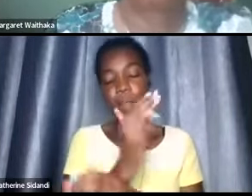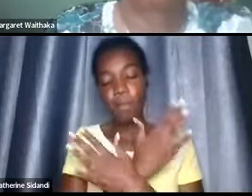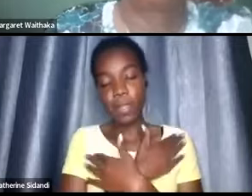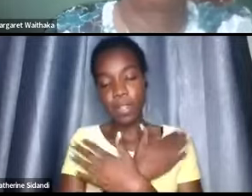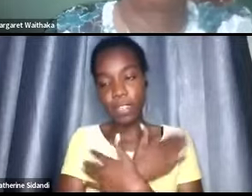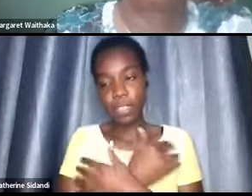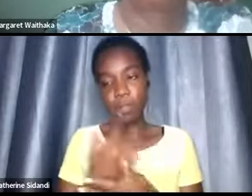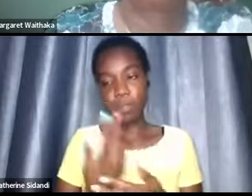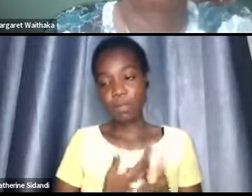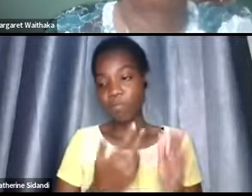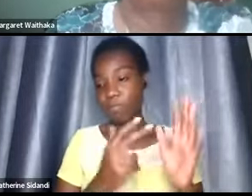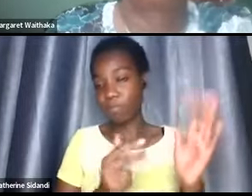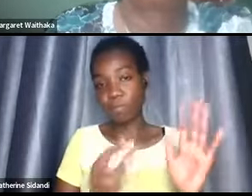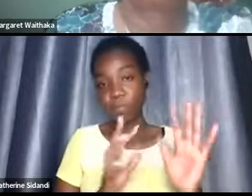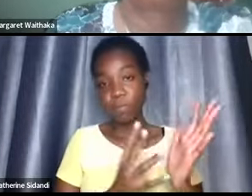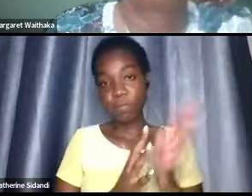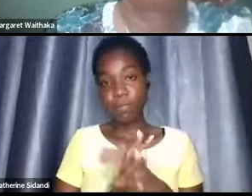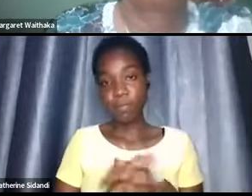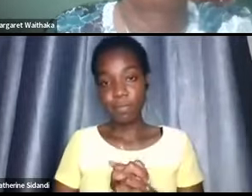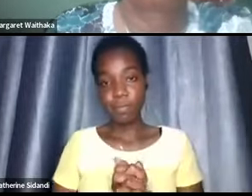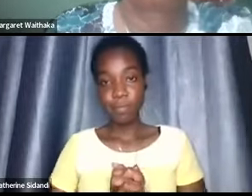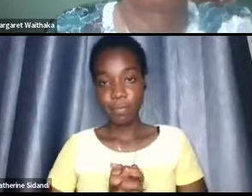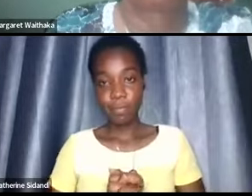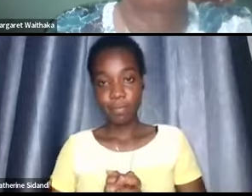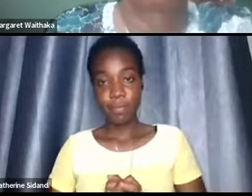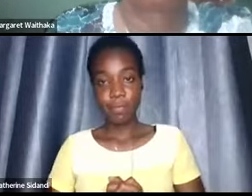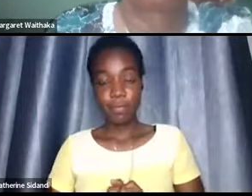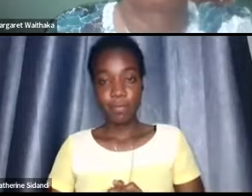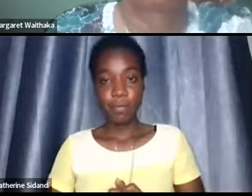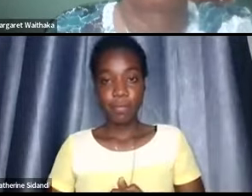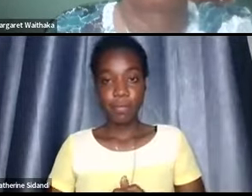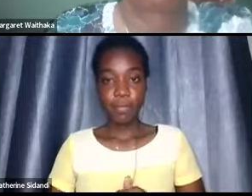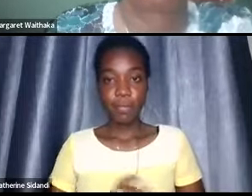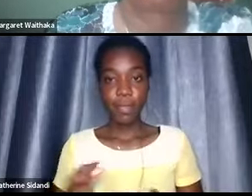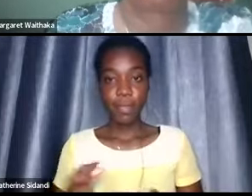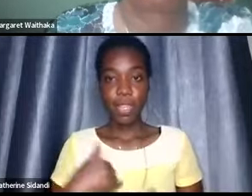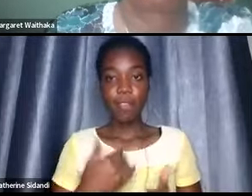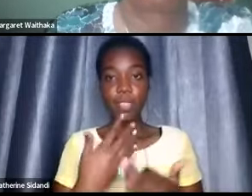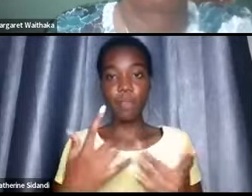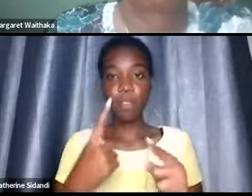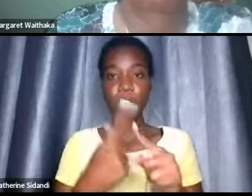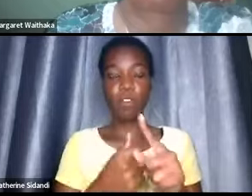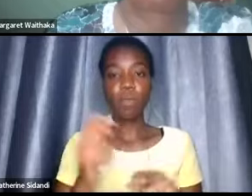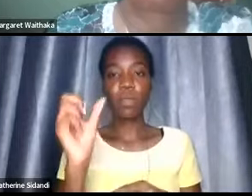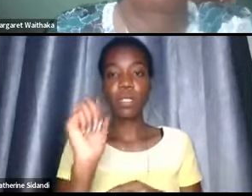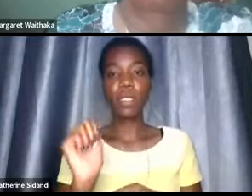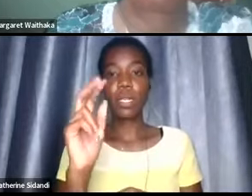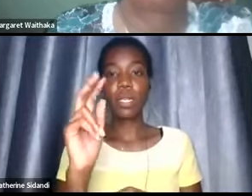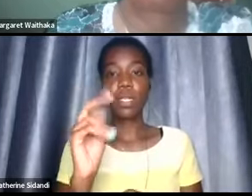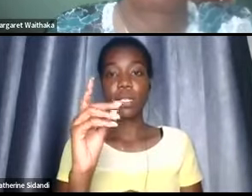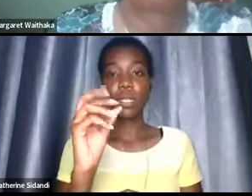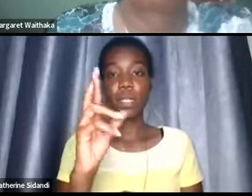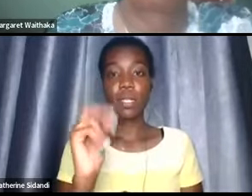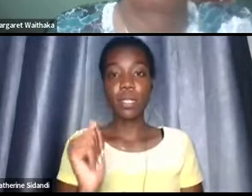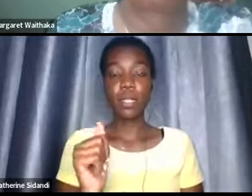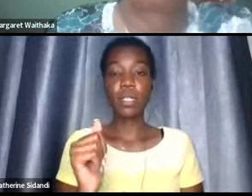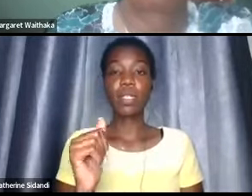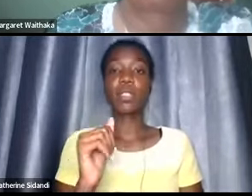appreciate. Grace, Yes. there is something here from Sandra Joy to Pathway Solutions.